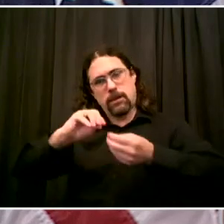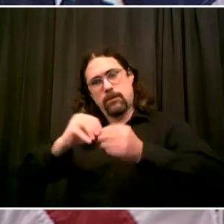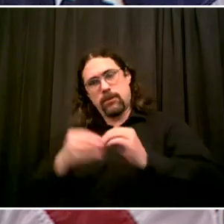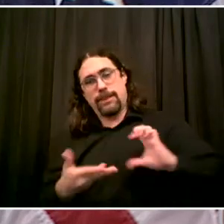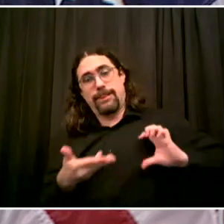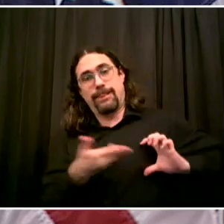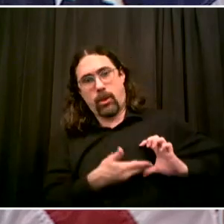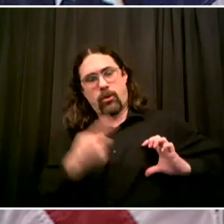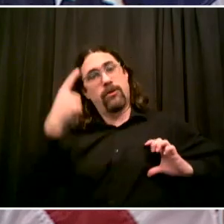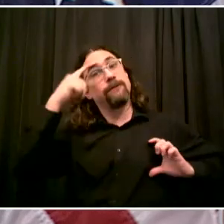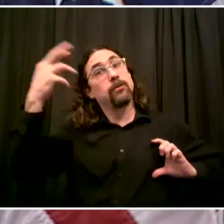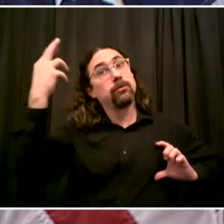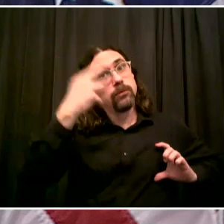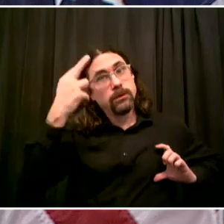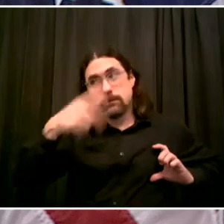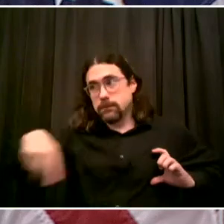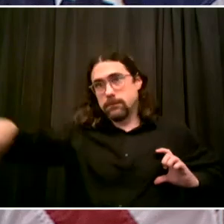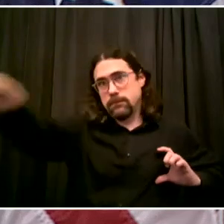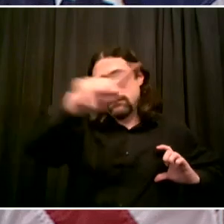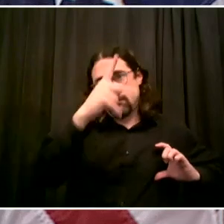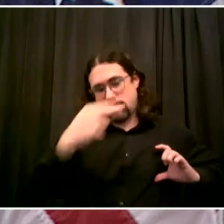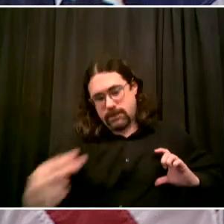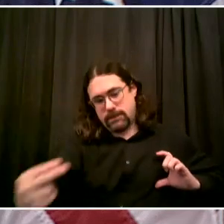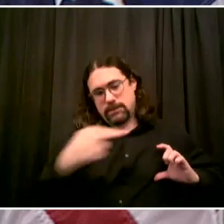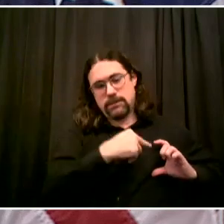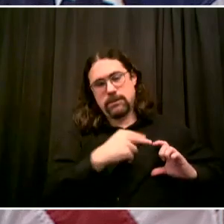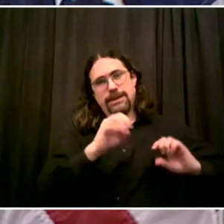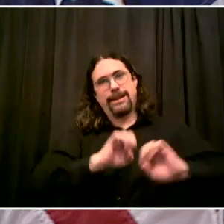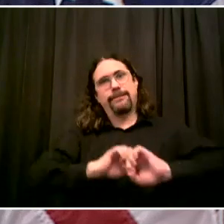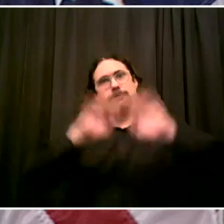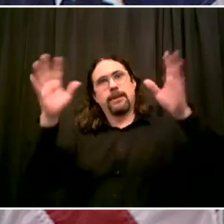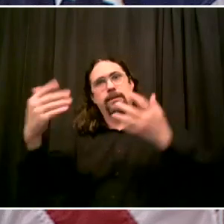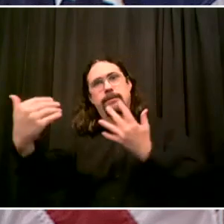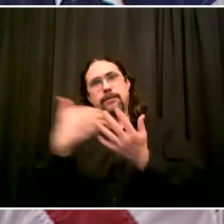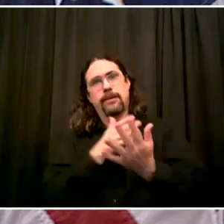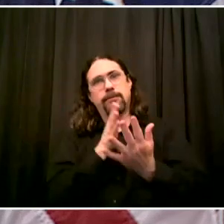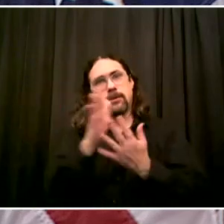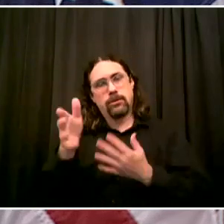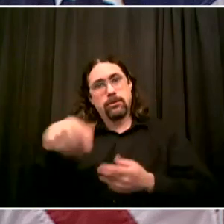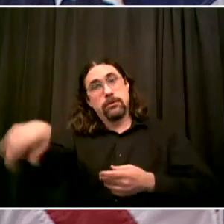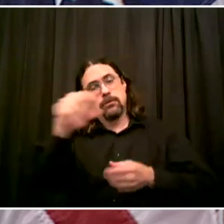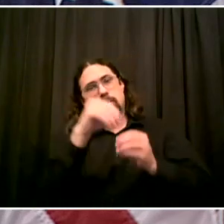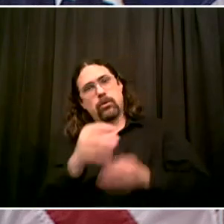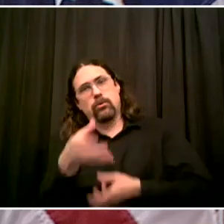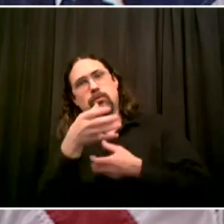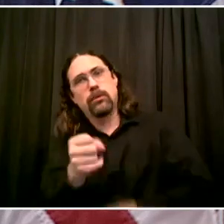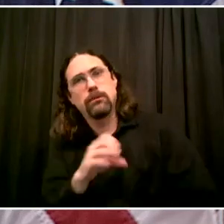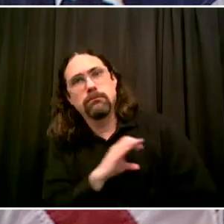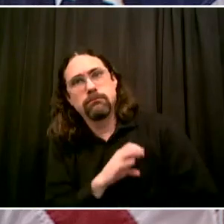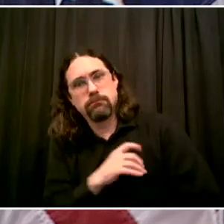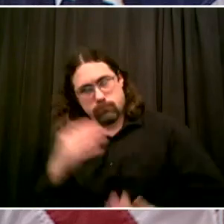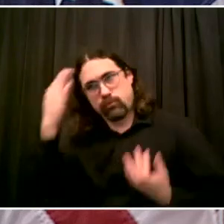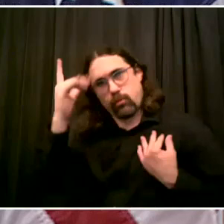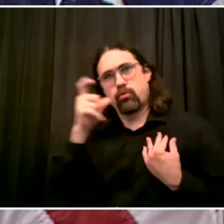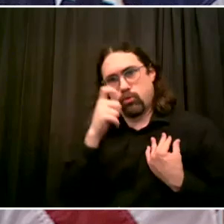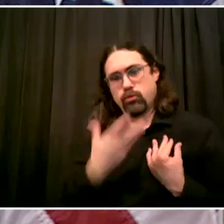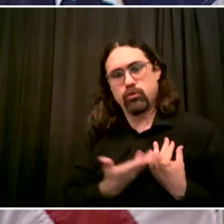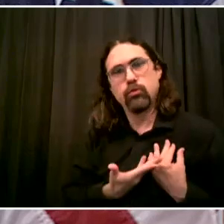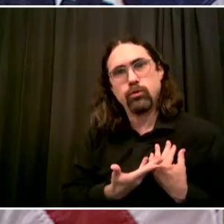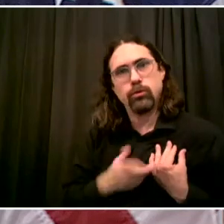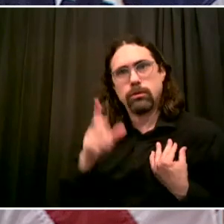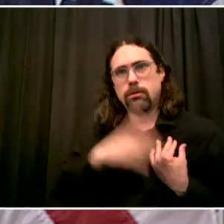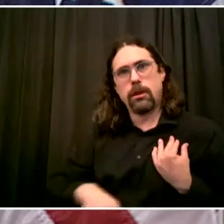help create trust. The name helps to create humanity rather than just seeing someone in a uniform. There's a human being